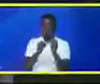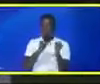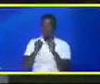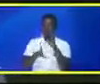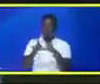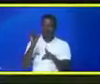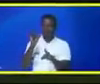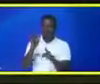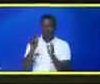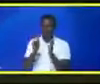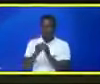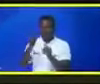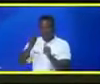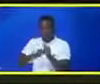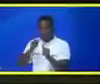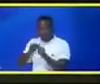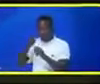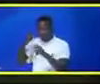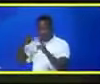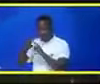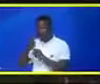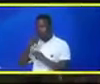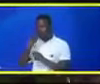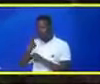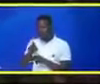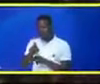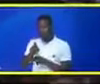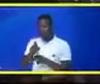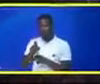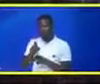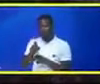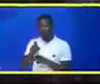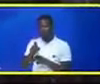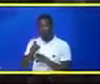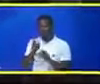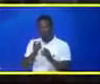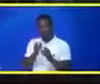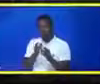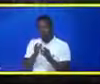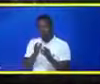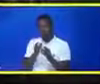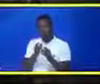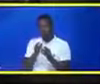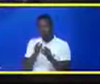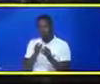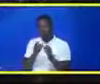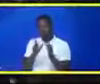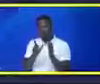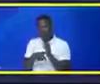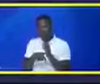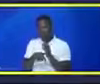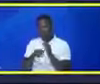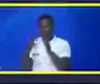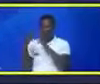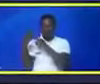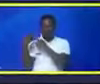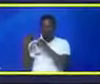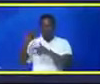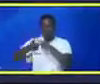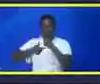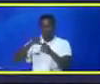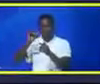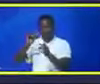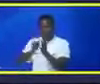Spirit that every prophetic declaration, by the way, the mantle and the grace